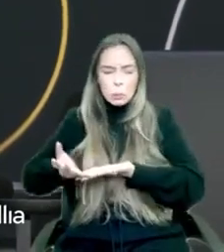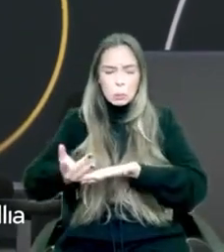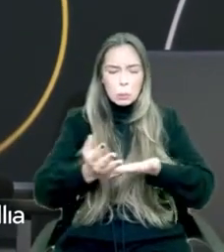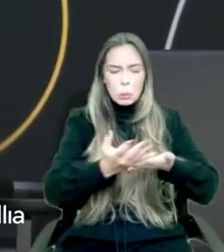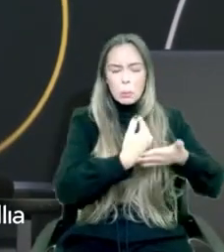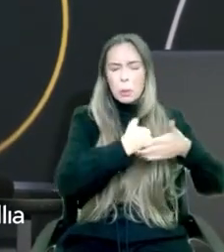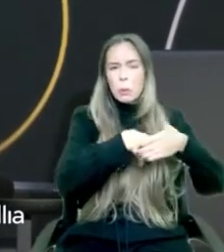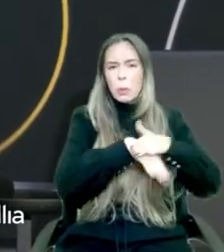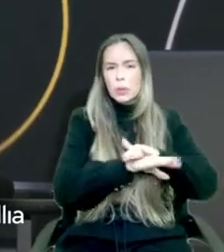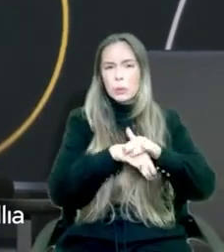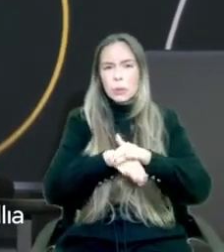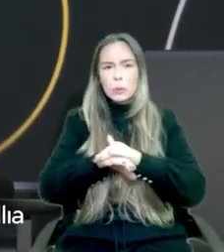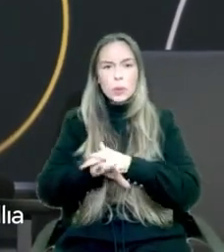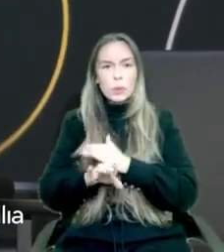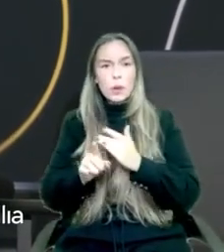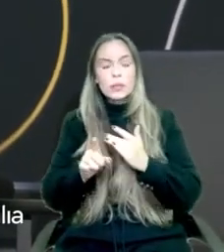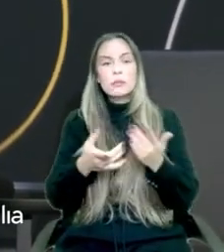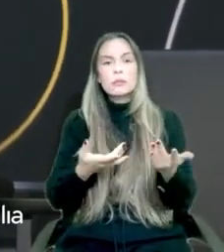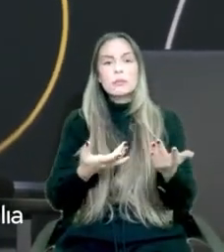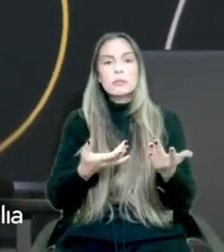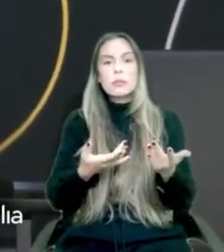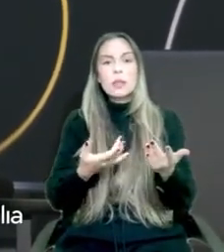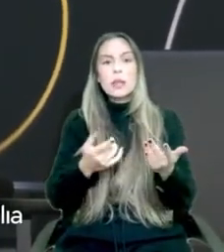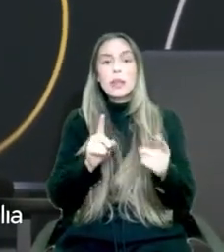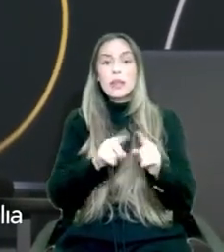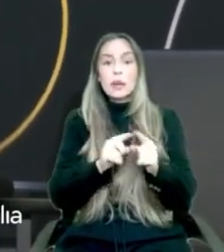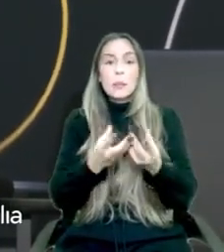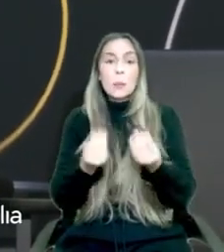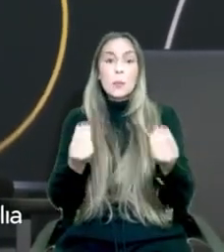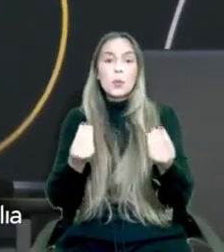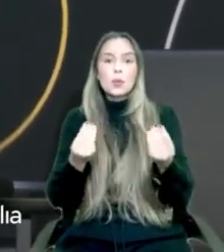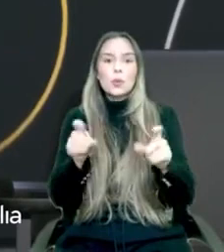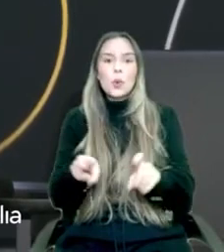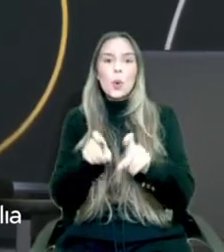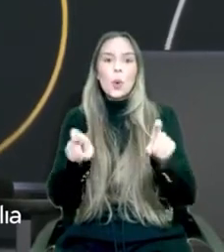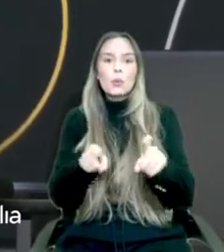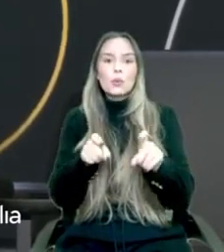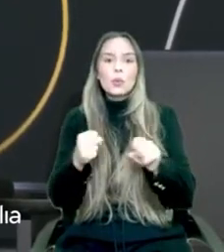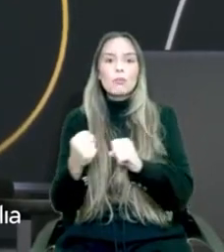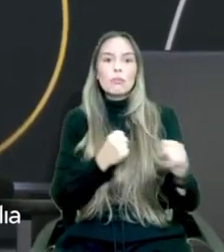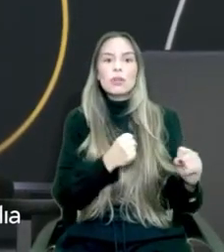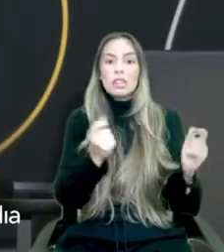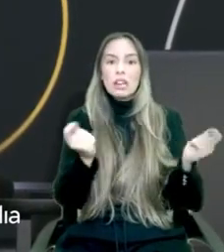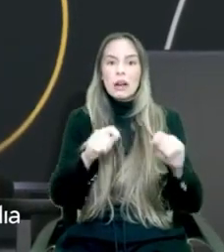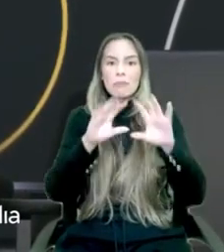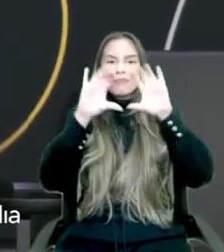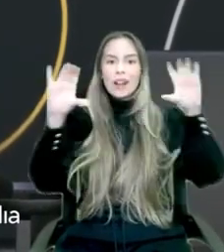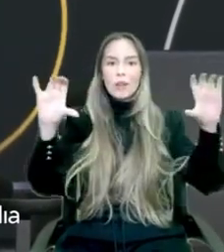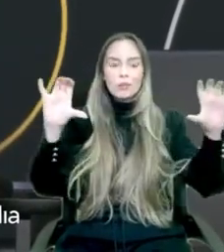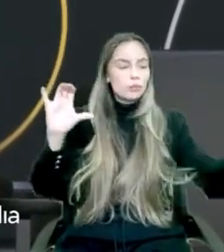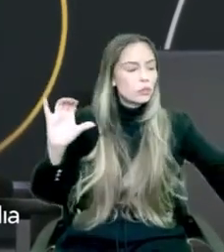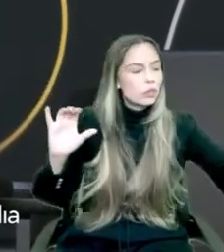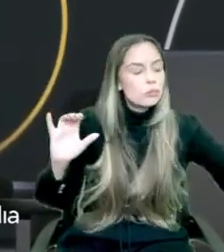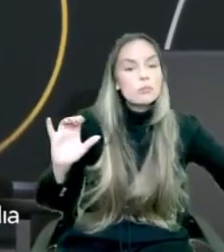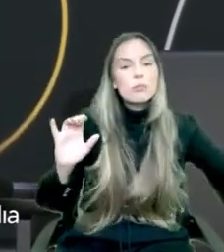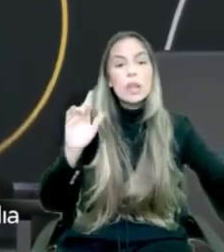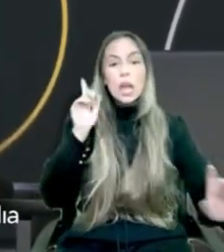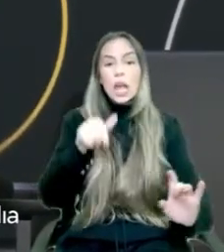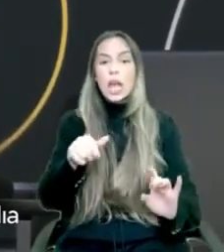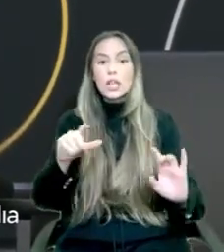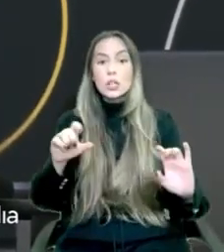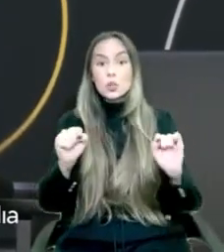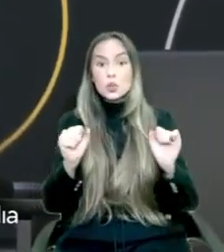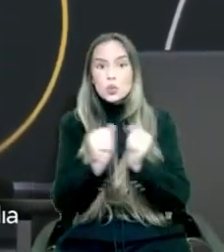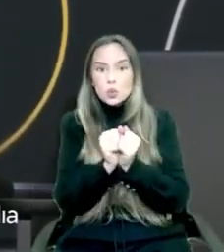made accessible, and then lots of compute power being made available in the cloud. And those things coming together